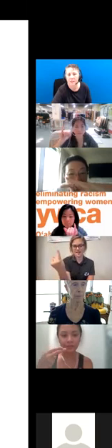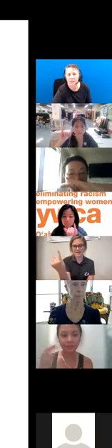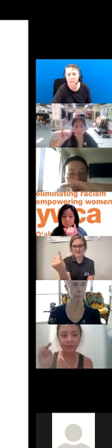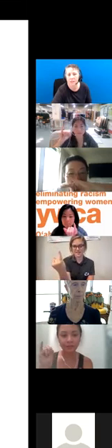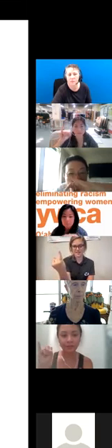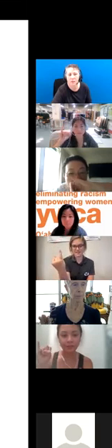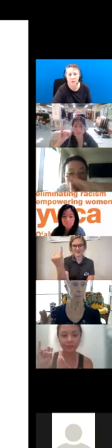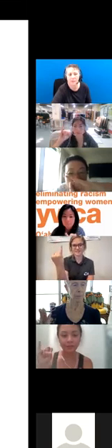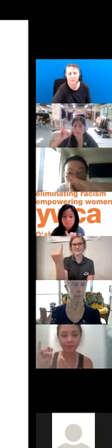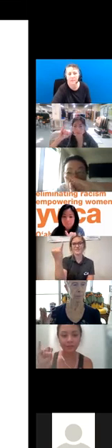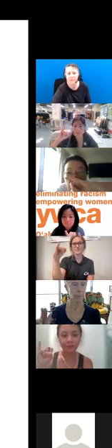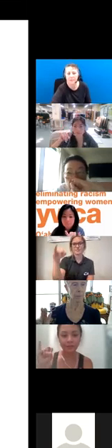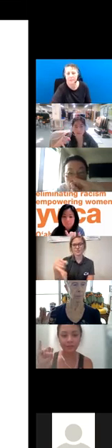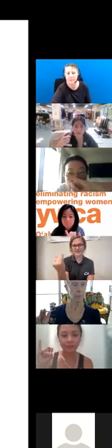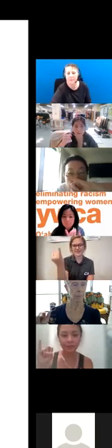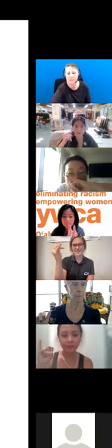I and J, you draw it.